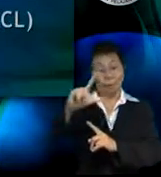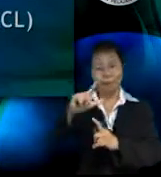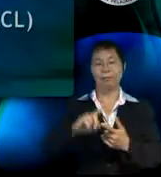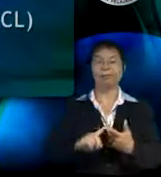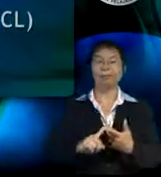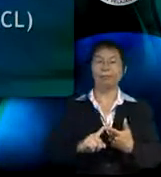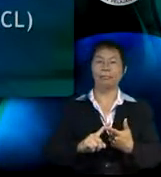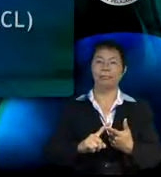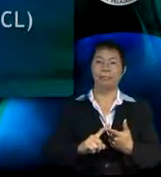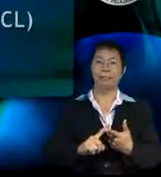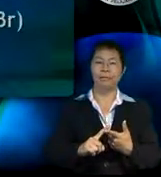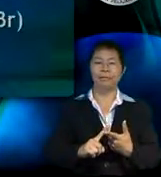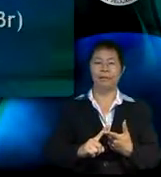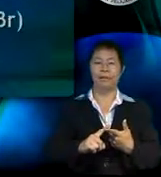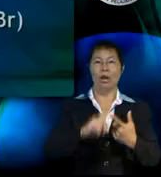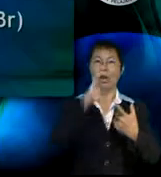chlorine,